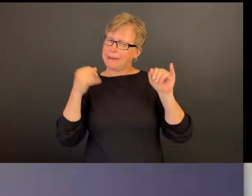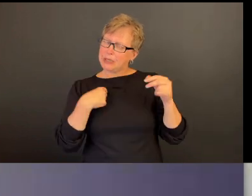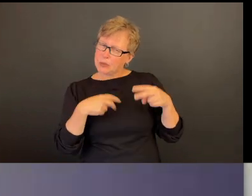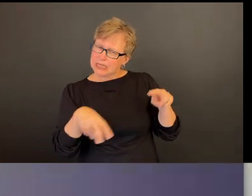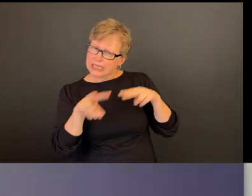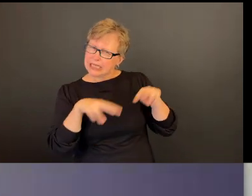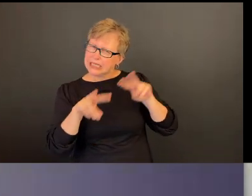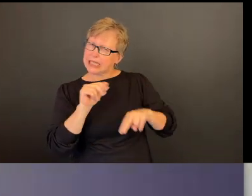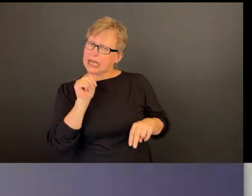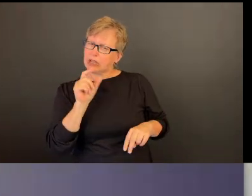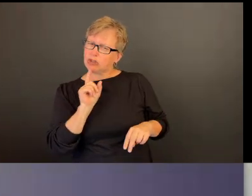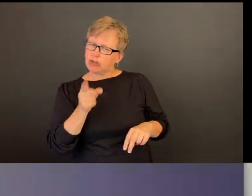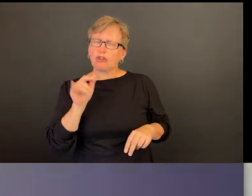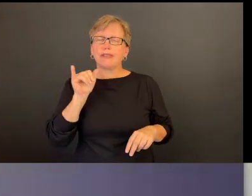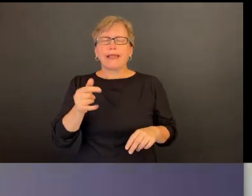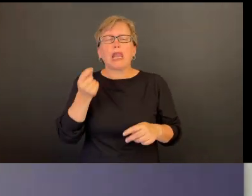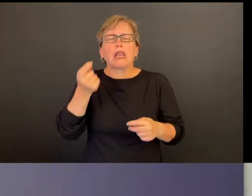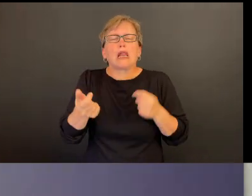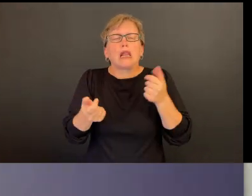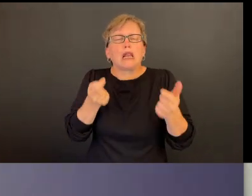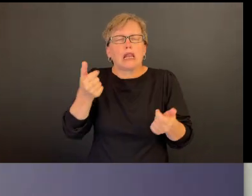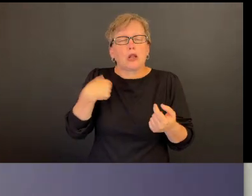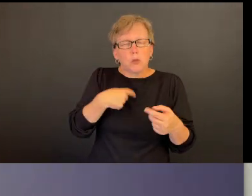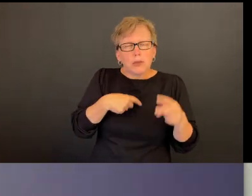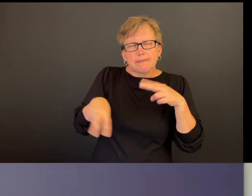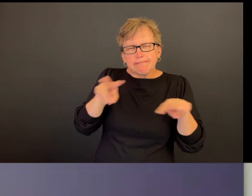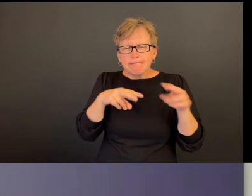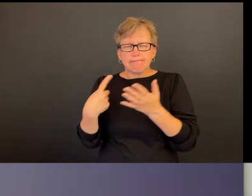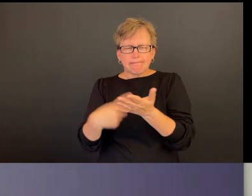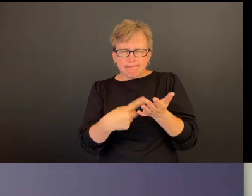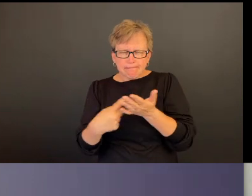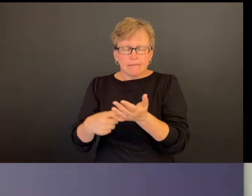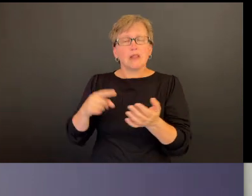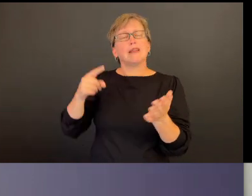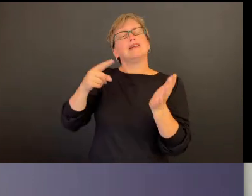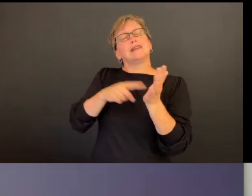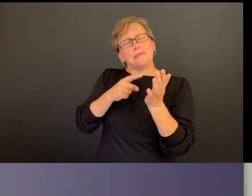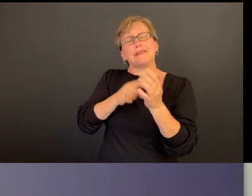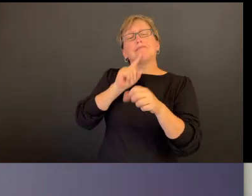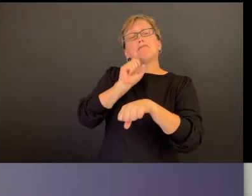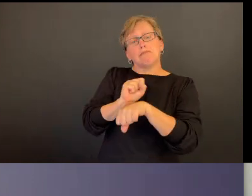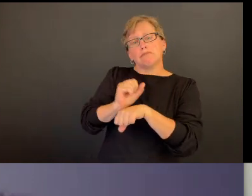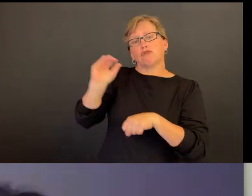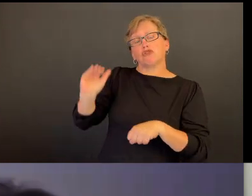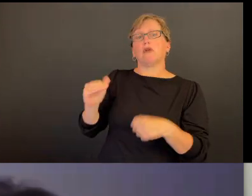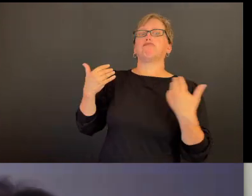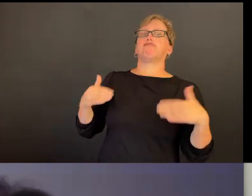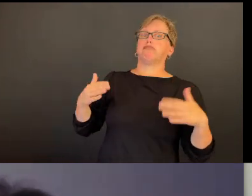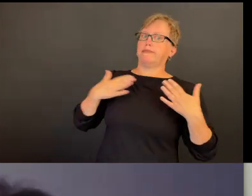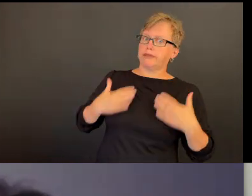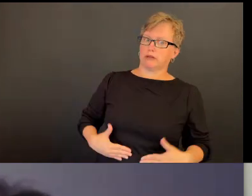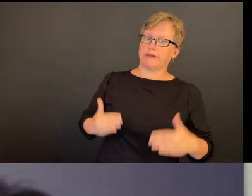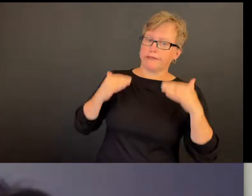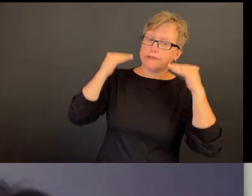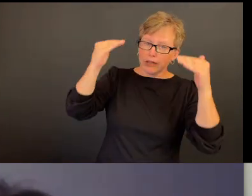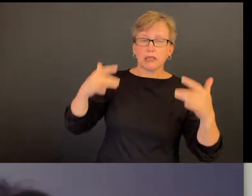own. So sometimes there are those little differences in what is traditionally normal. Not that your child can't